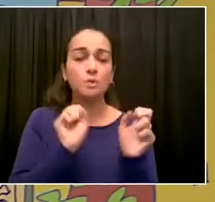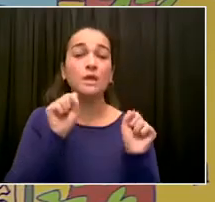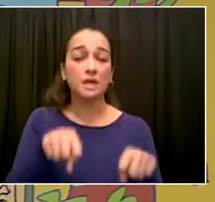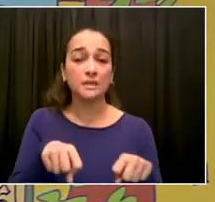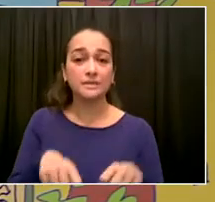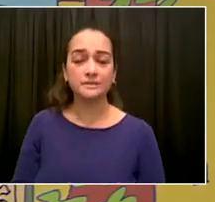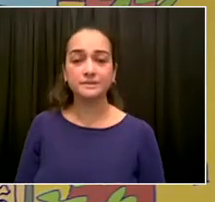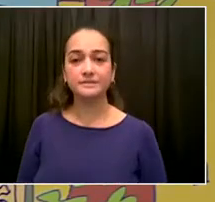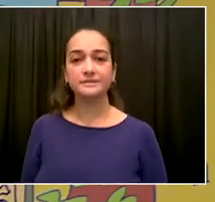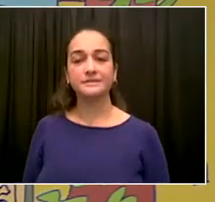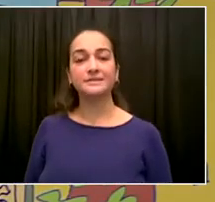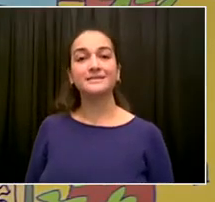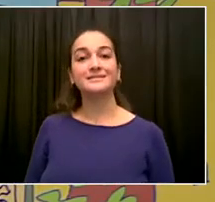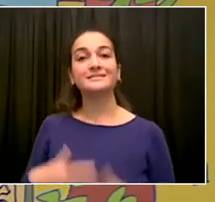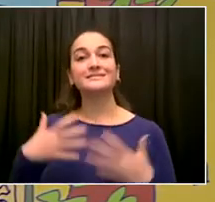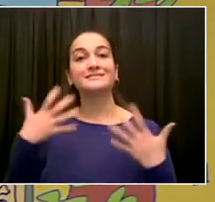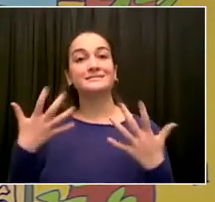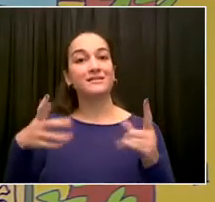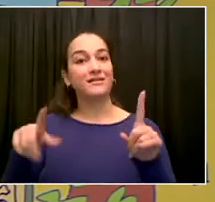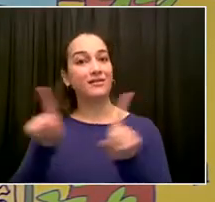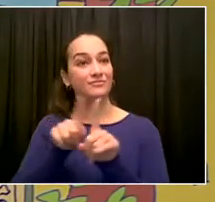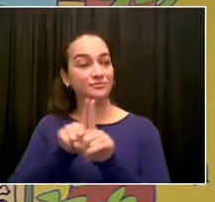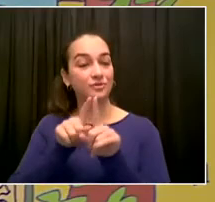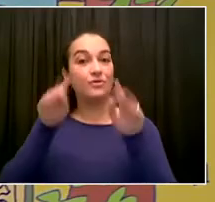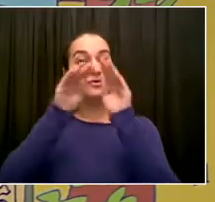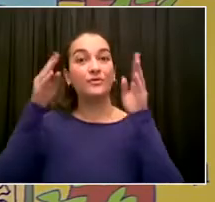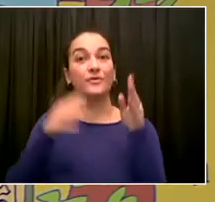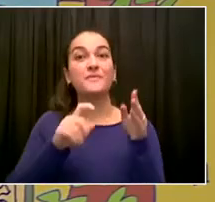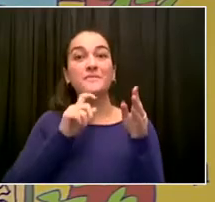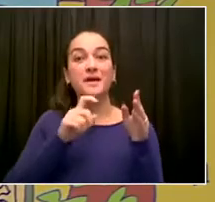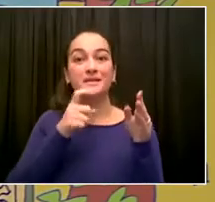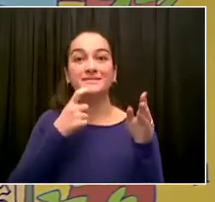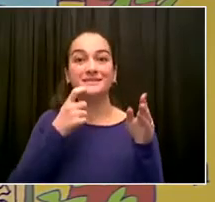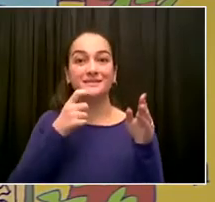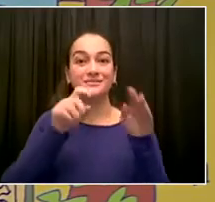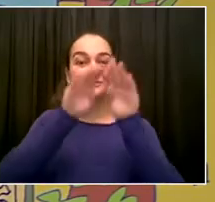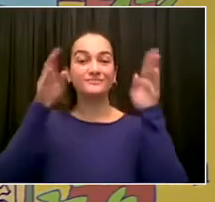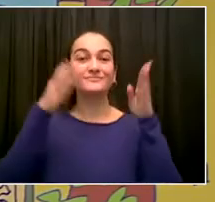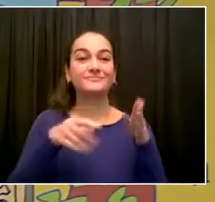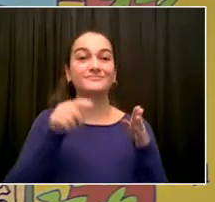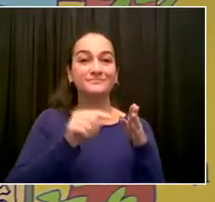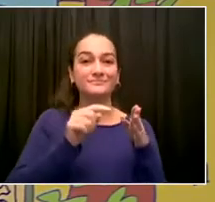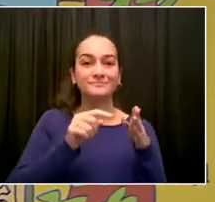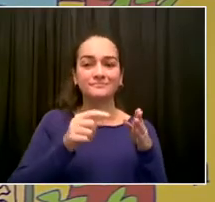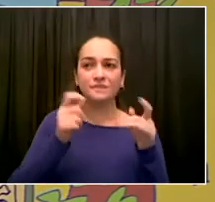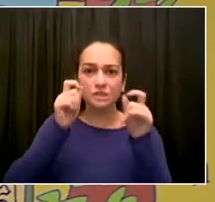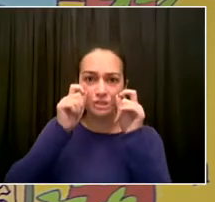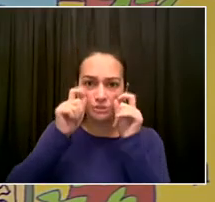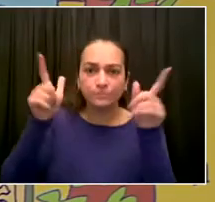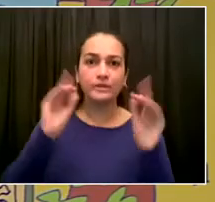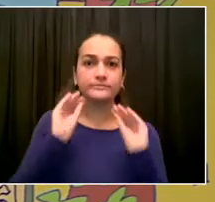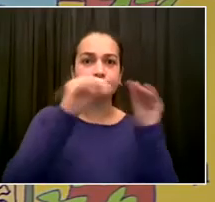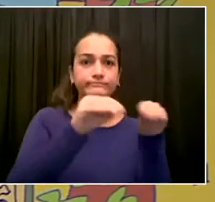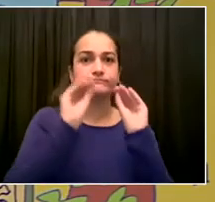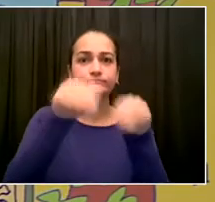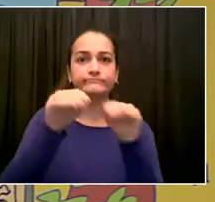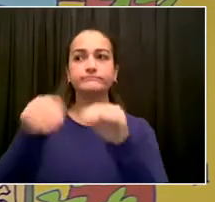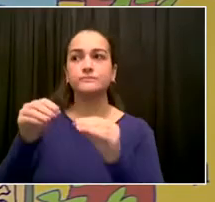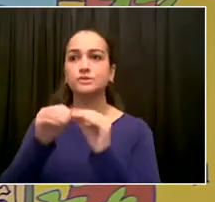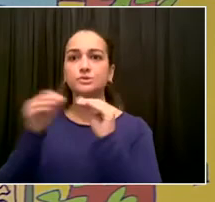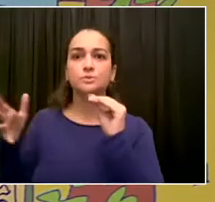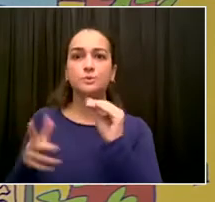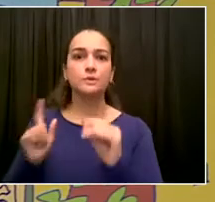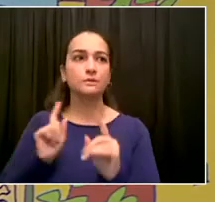arrival, dismissal outside the building. All of this allows us to make a lot of impact. And again, I want to add